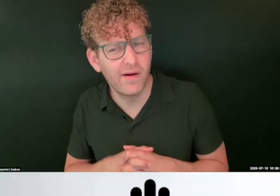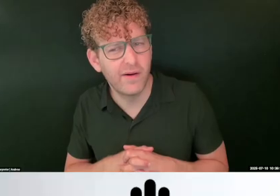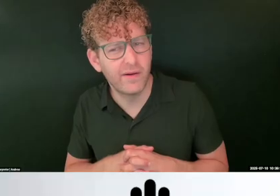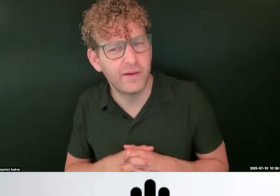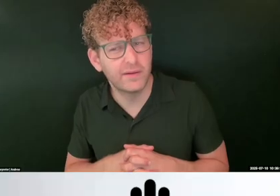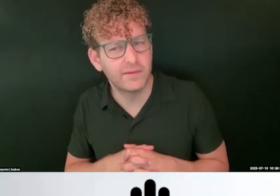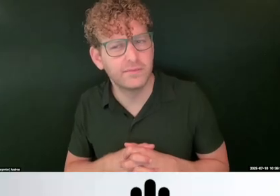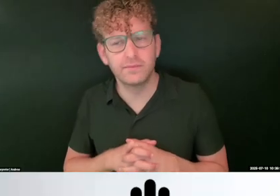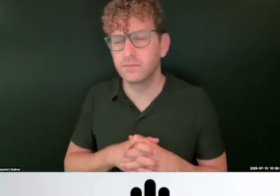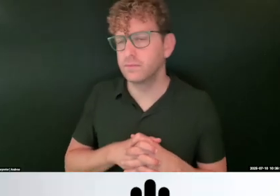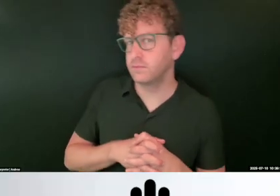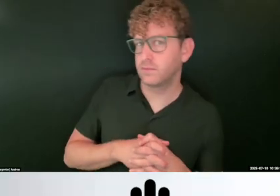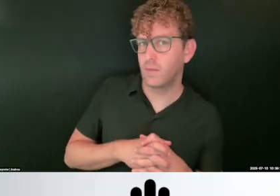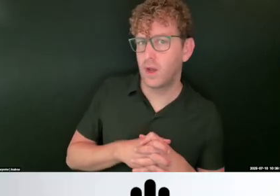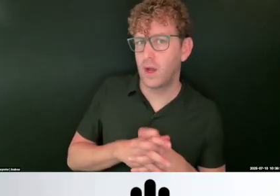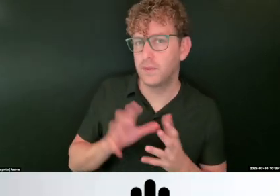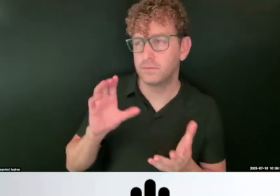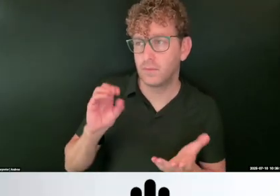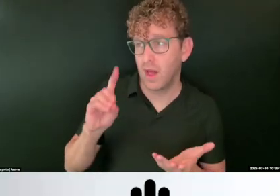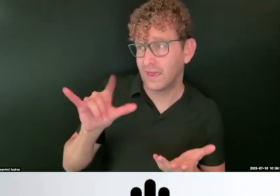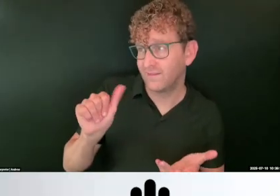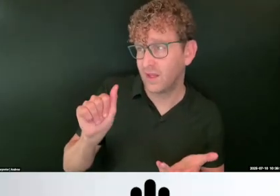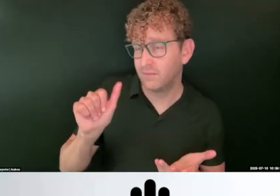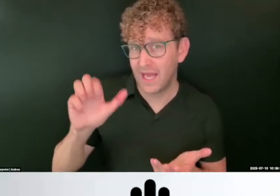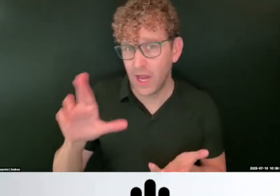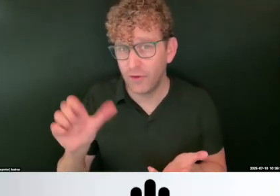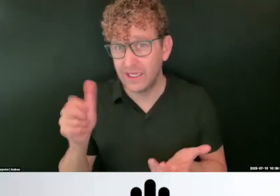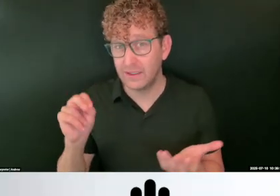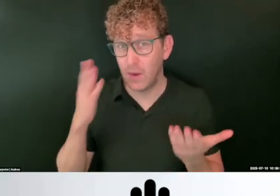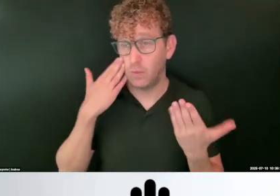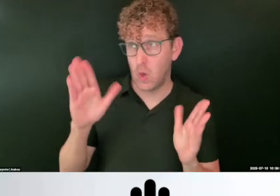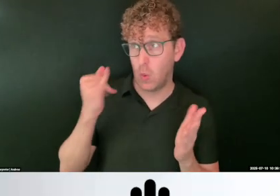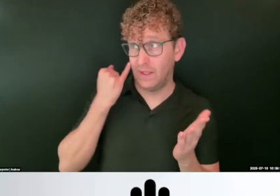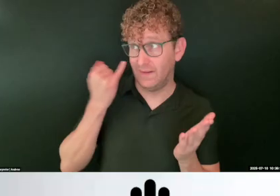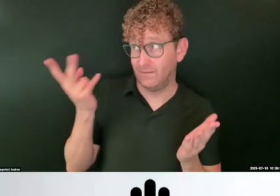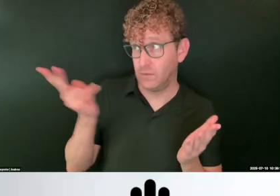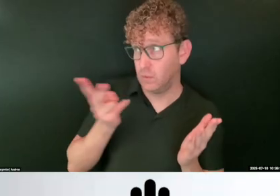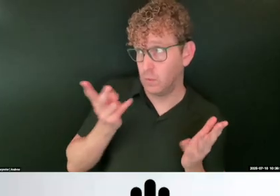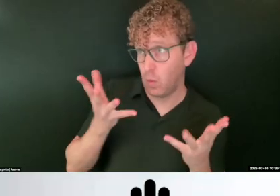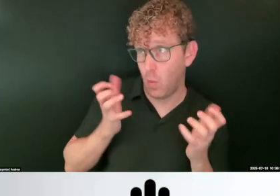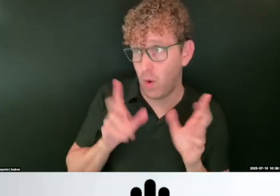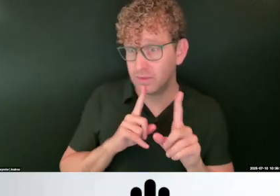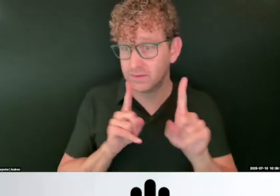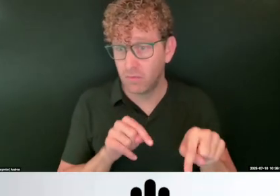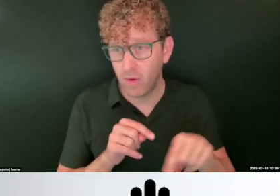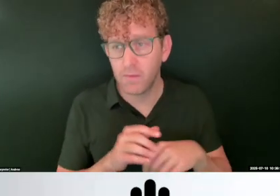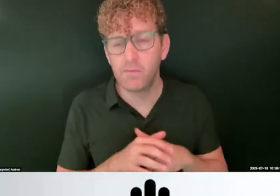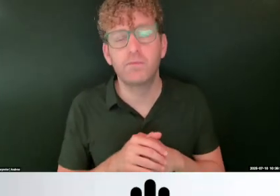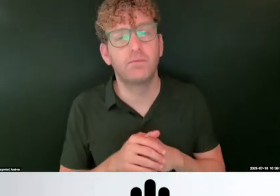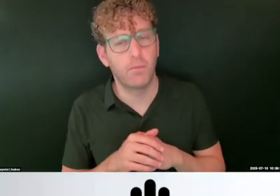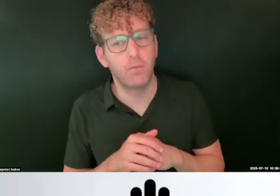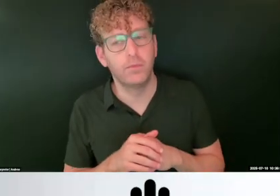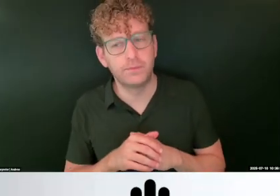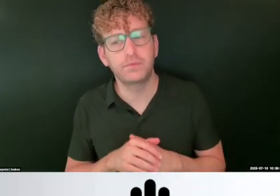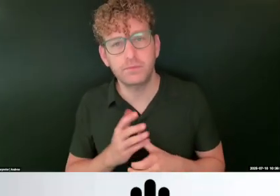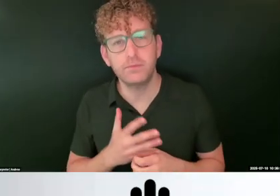Olivia, Aaron, I don't know if either of you want to respond to this. Yeah. Oh, sorry. Okay, go ahead,